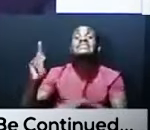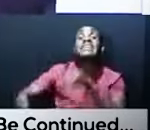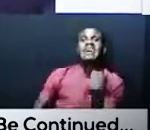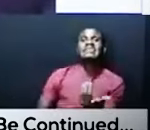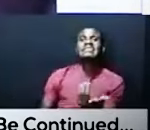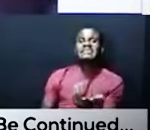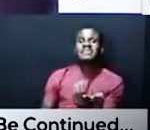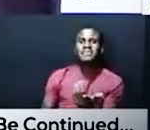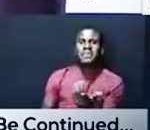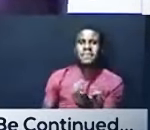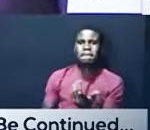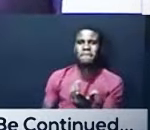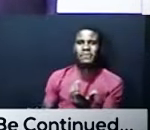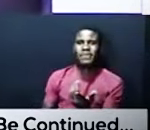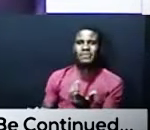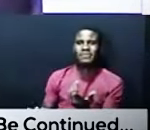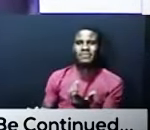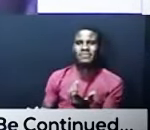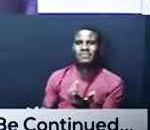Soon you see